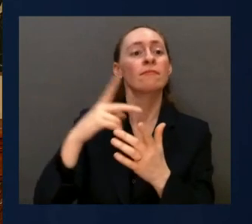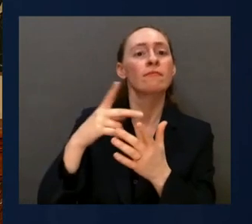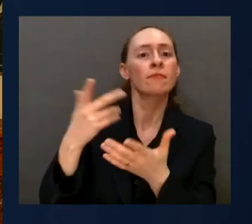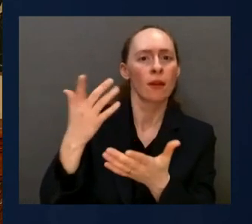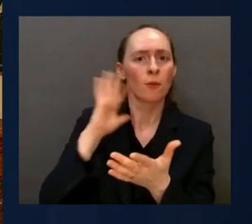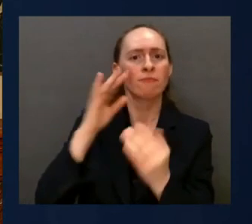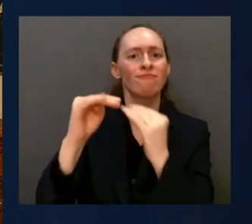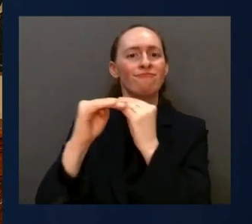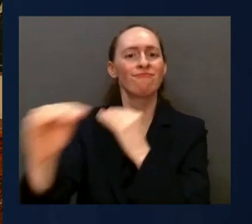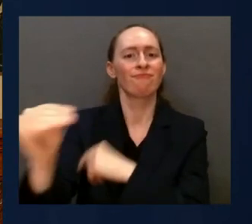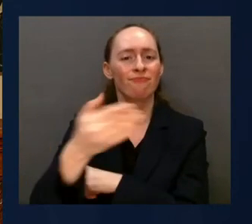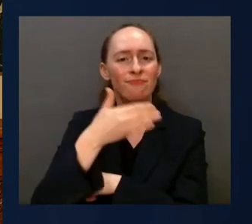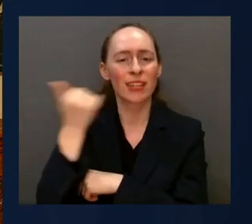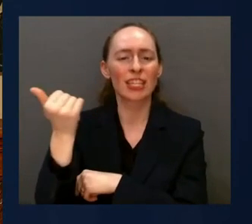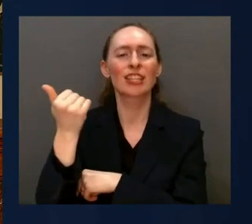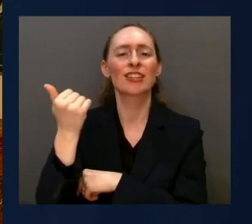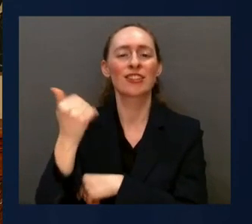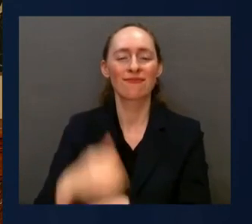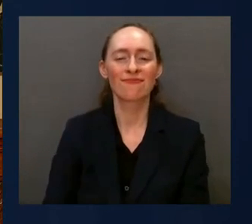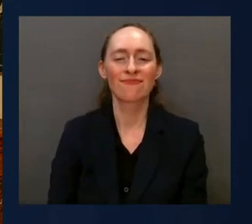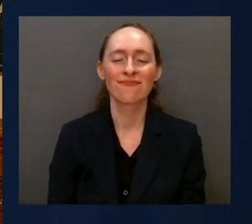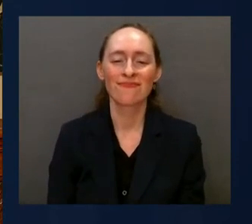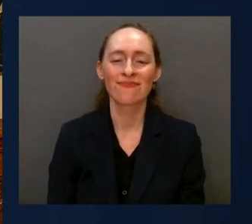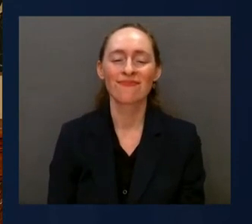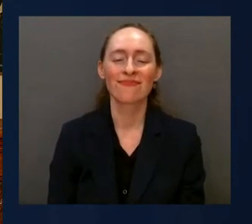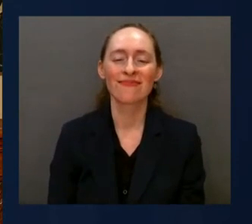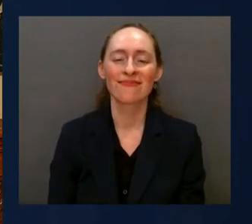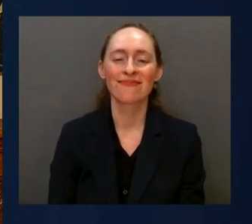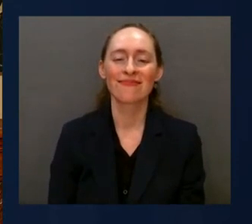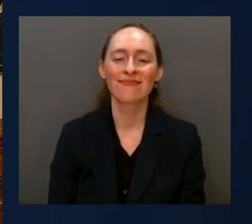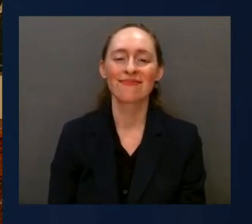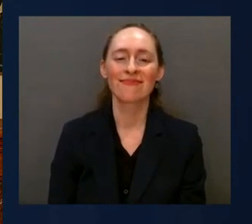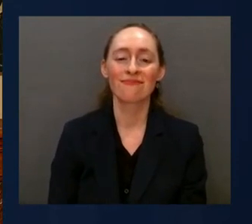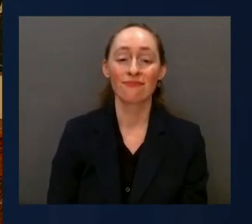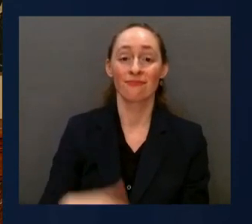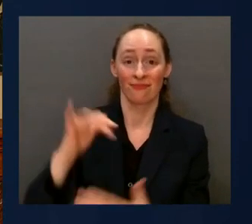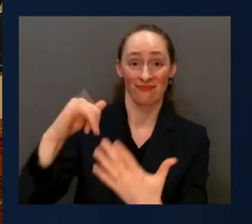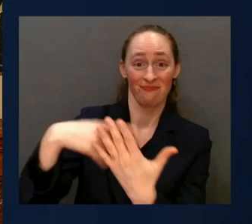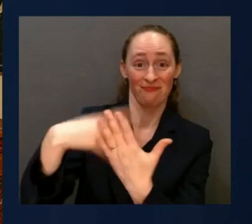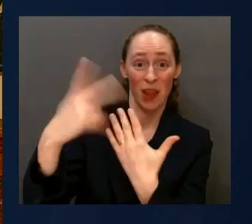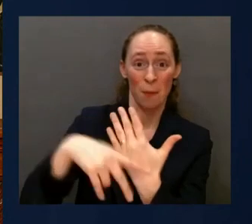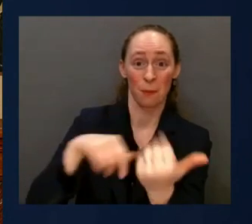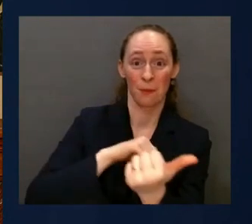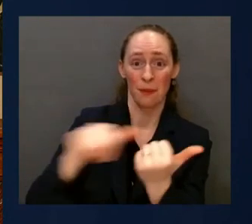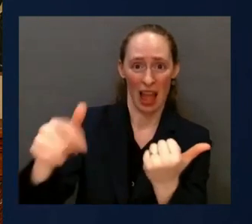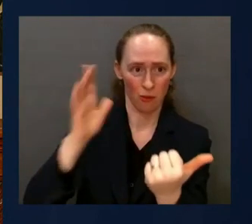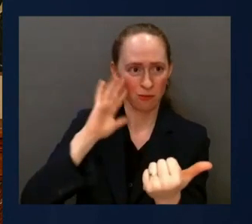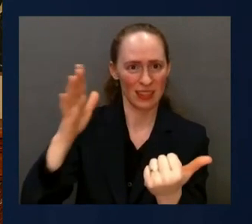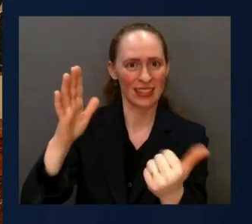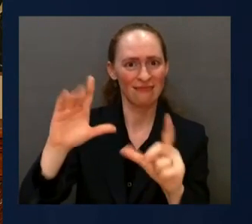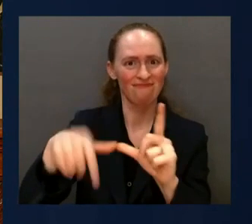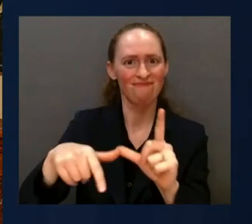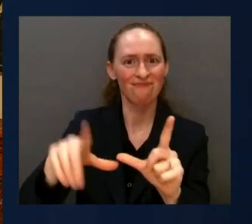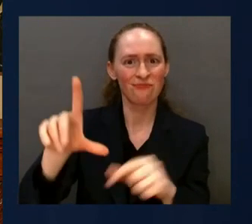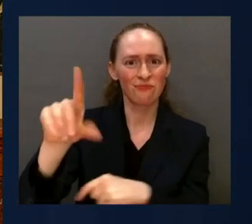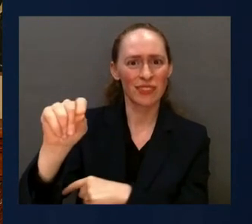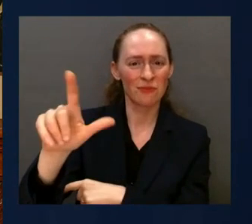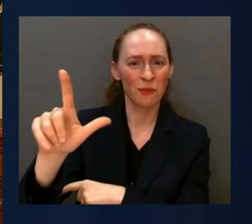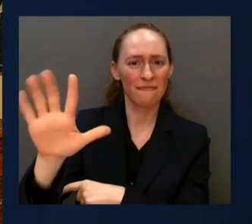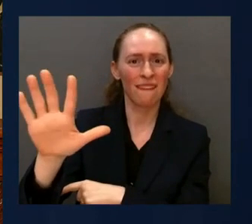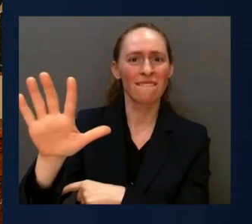in 2025. So my plea to some of you, at least in this audience, let's finish the job and make these savings